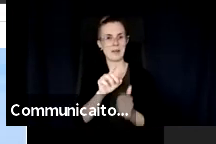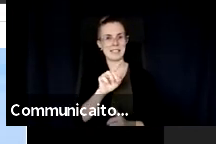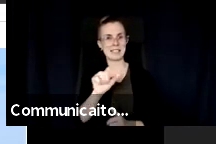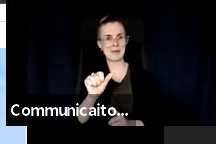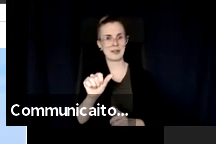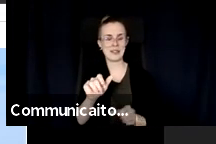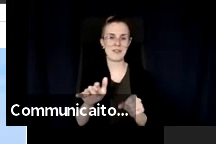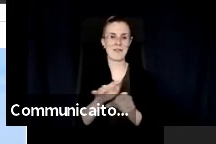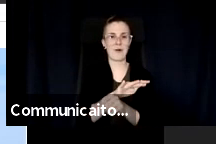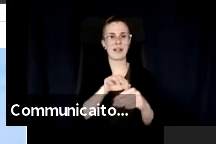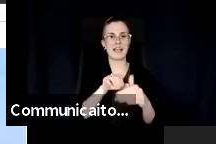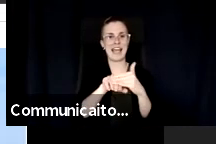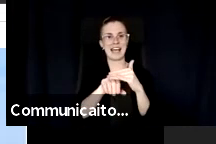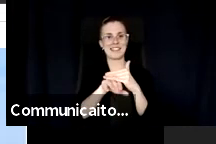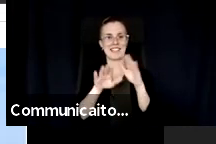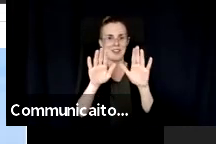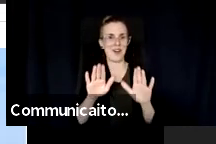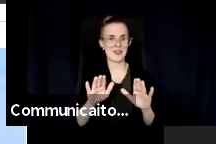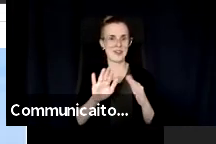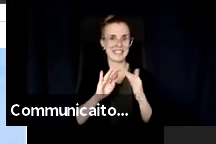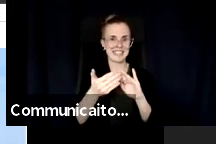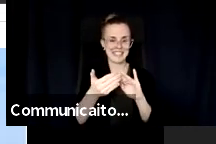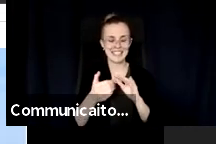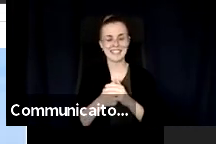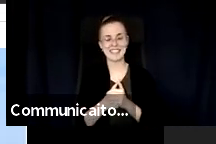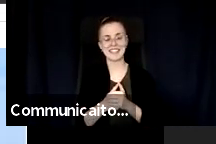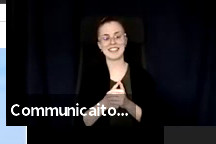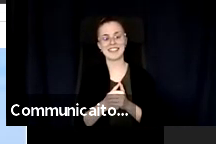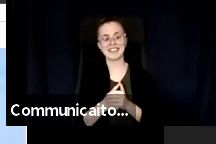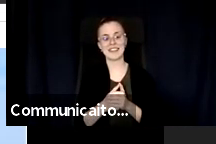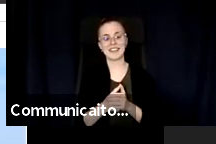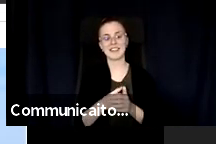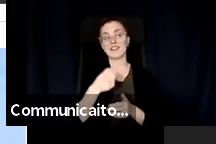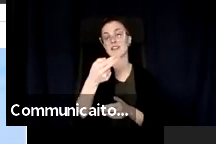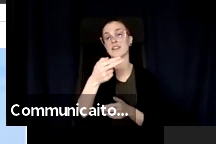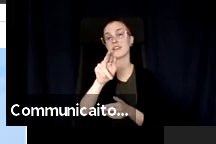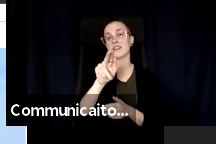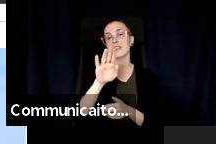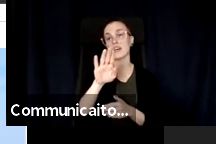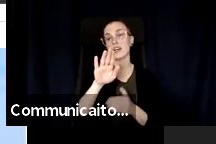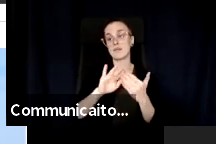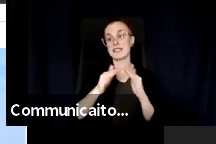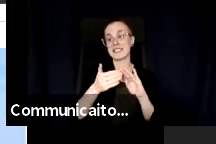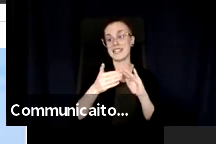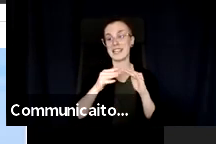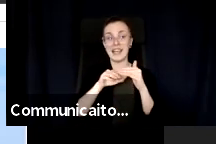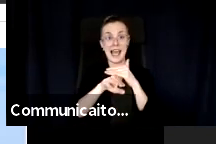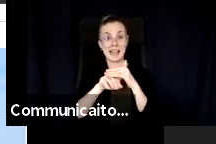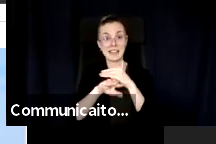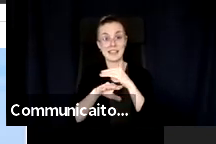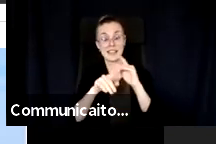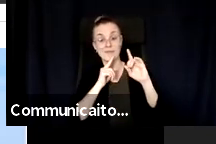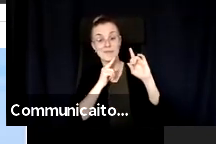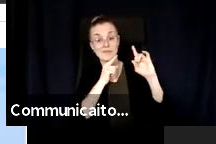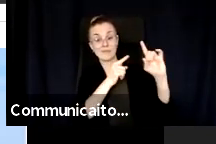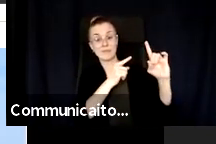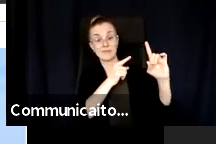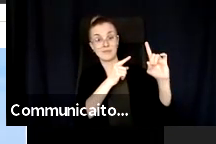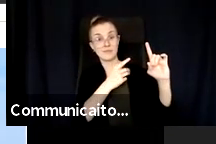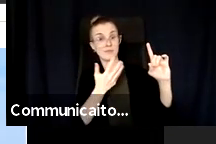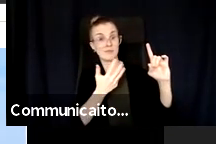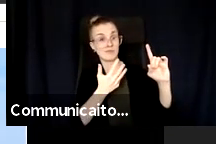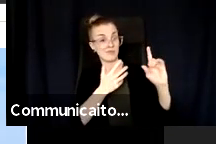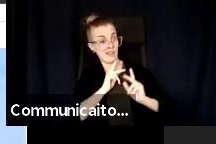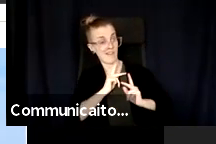city of Lubbock. Hub City Access objective is to not only address the physical barriers that